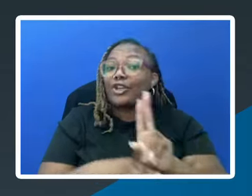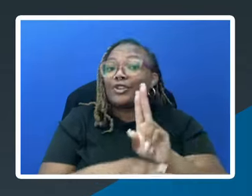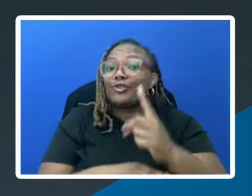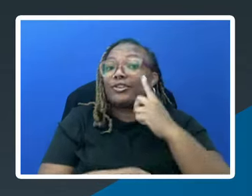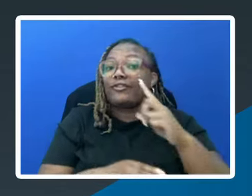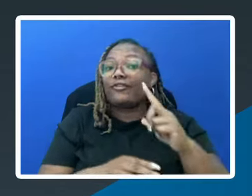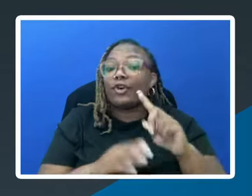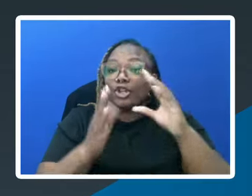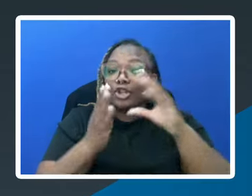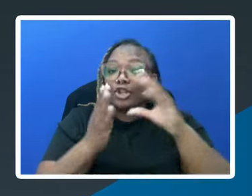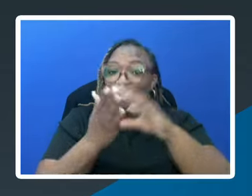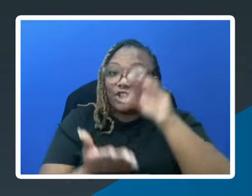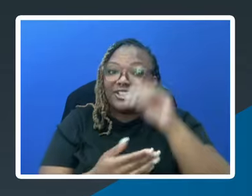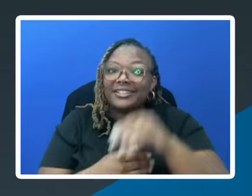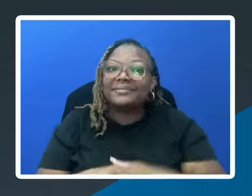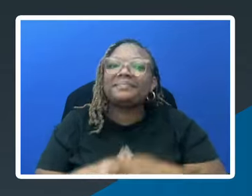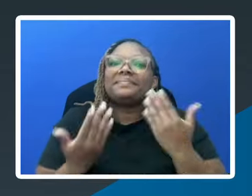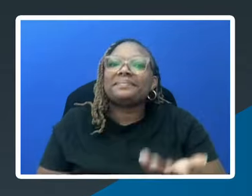right.